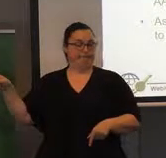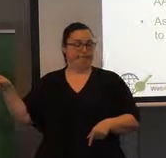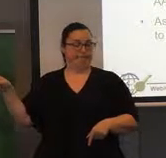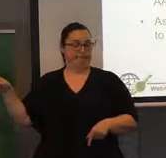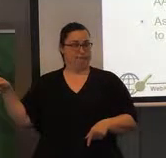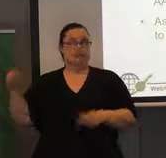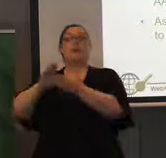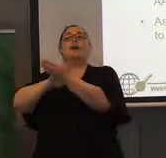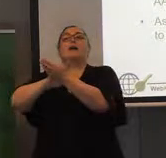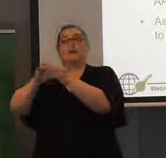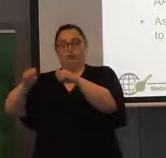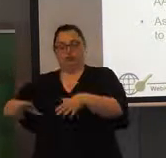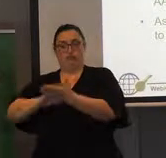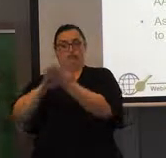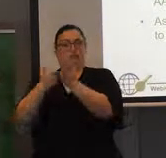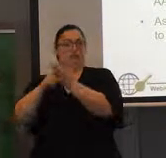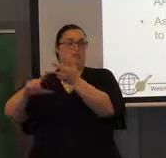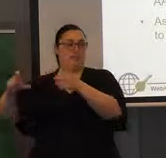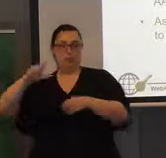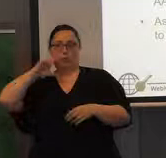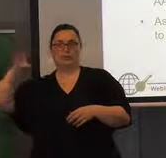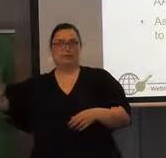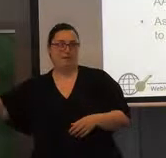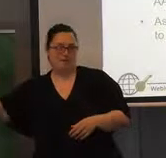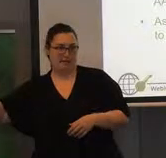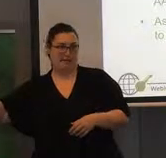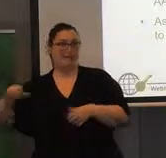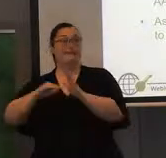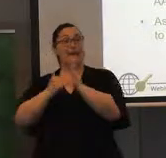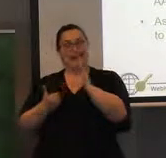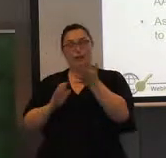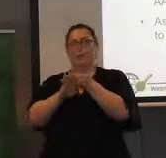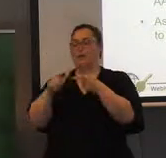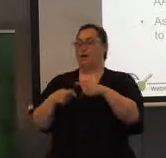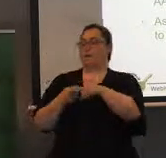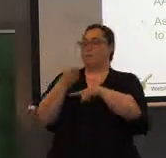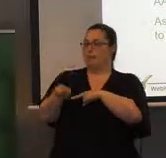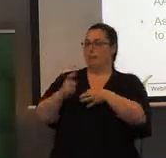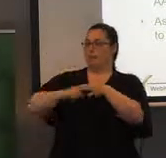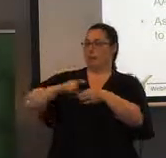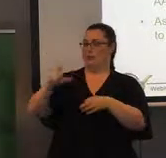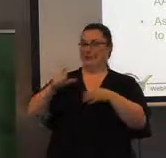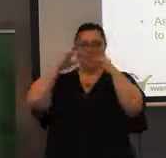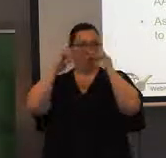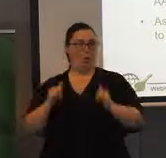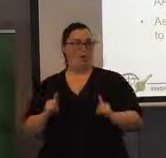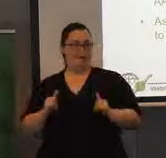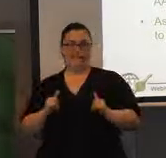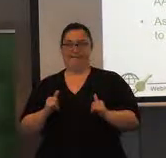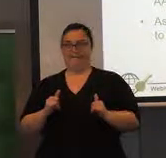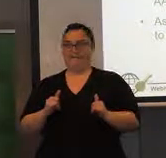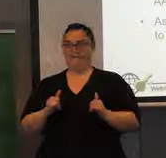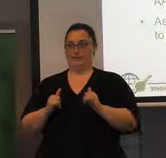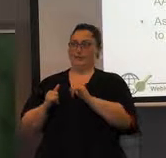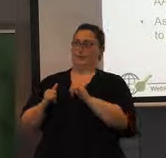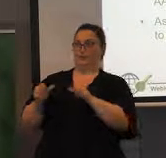user anymore. The Human Rights Commission takes that over. I'm now paying at least a QC rate to defend myself and make sure whatever